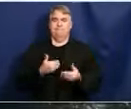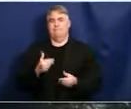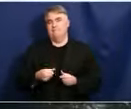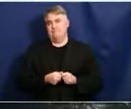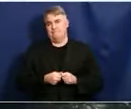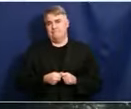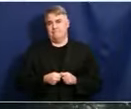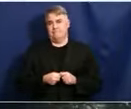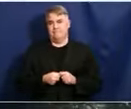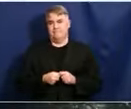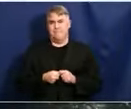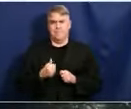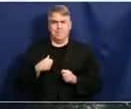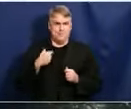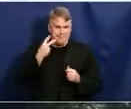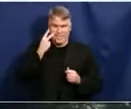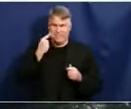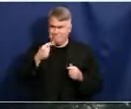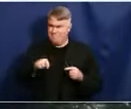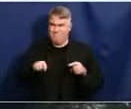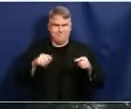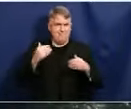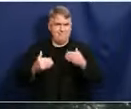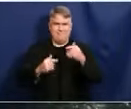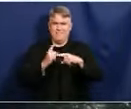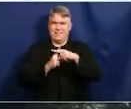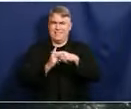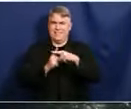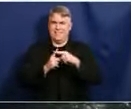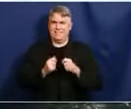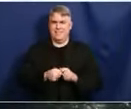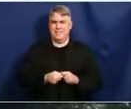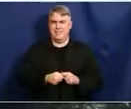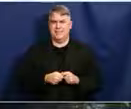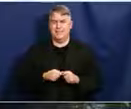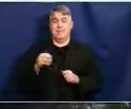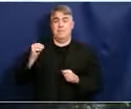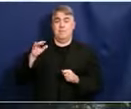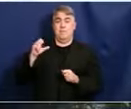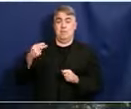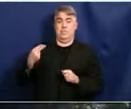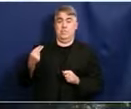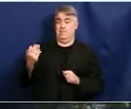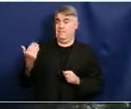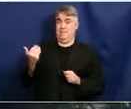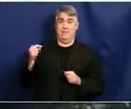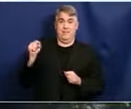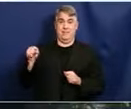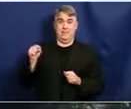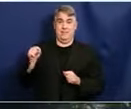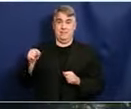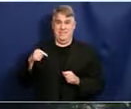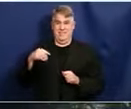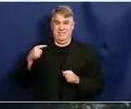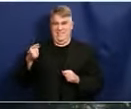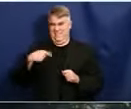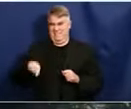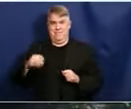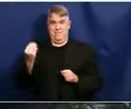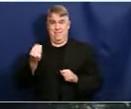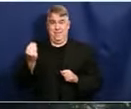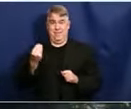so another step forward. And then March 15th on Monday, we'll be opening up eligibility for folks with underlying health